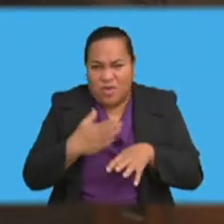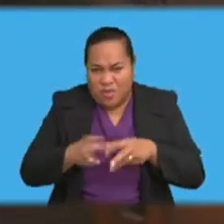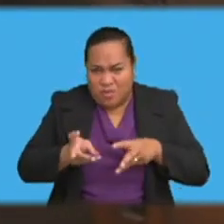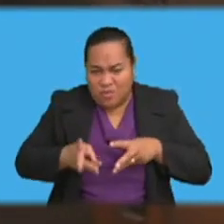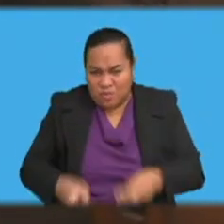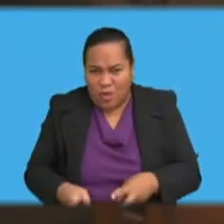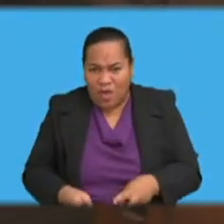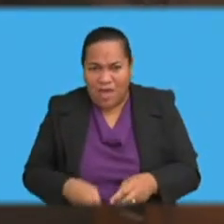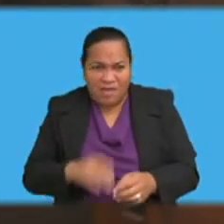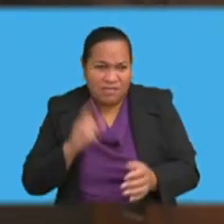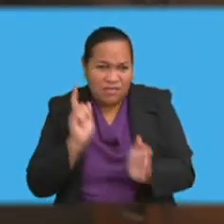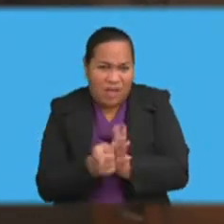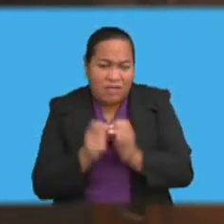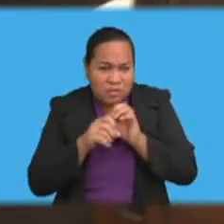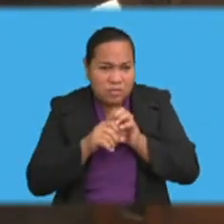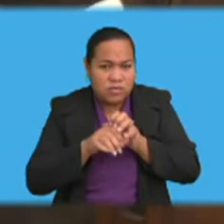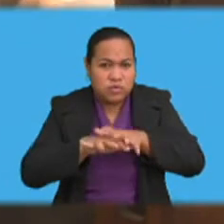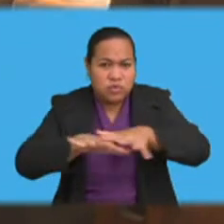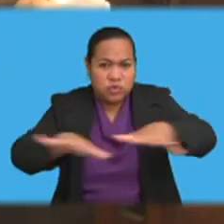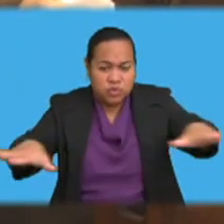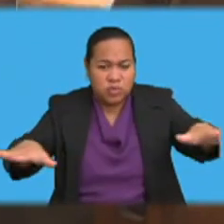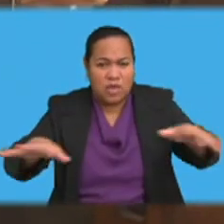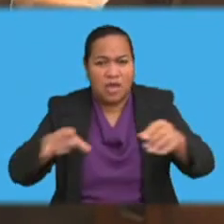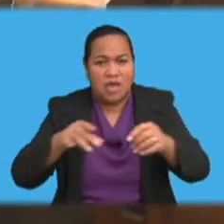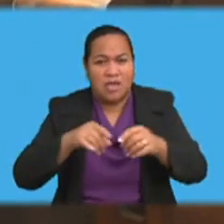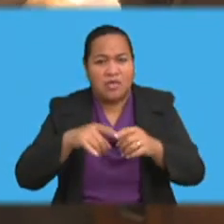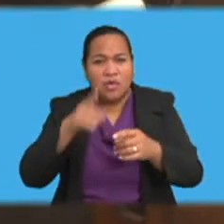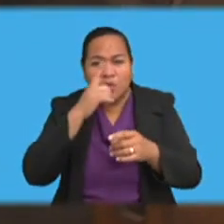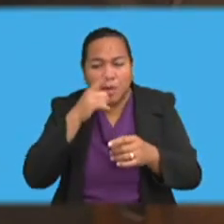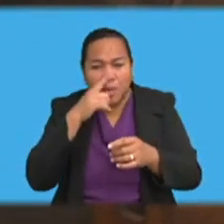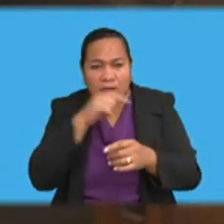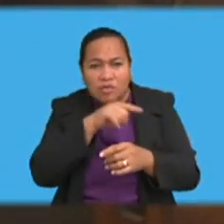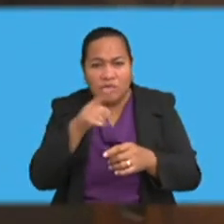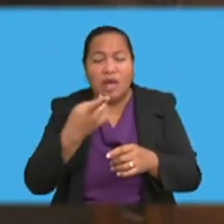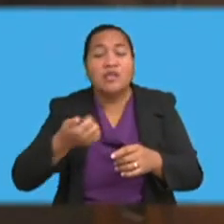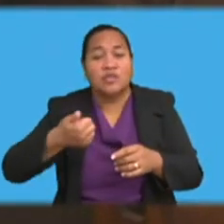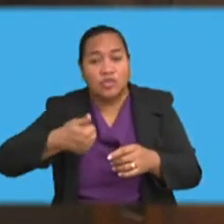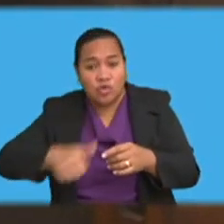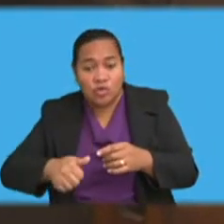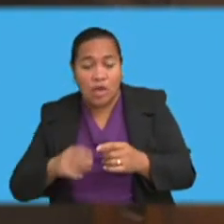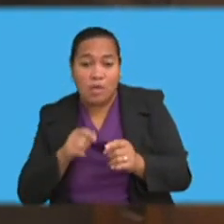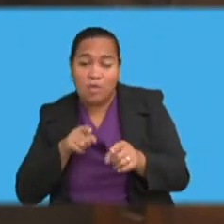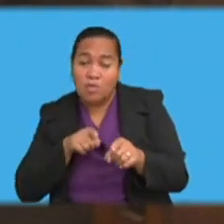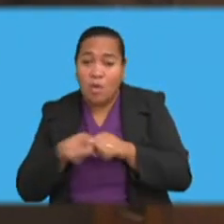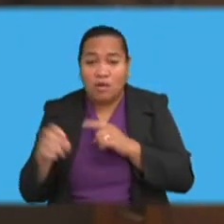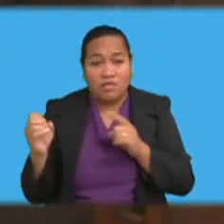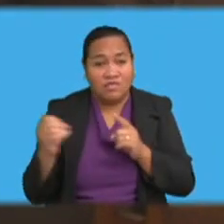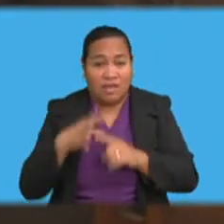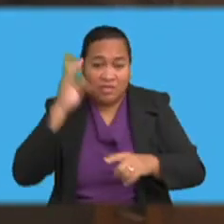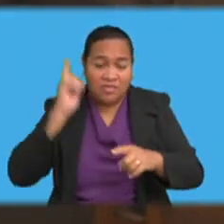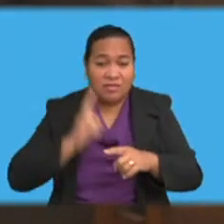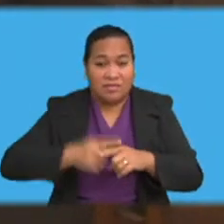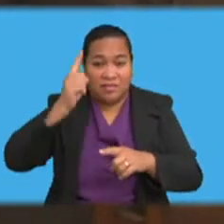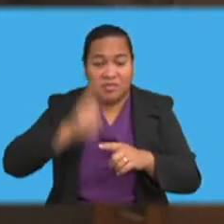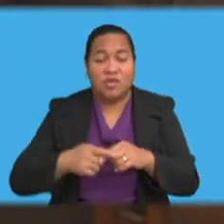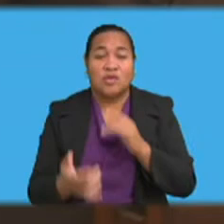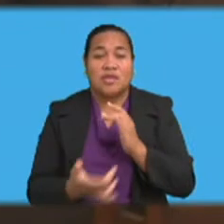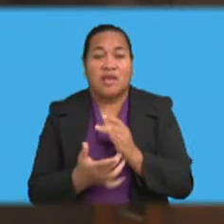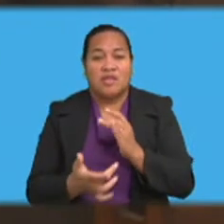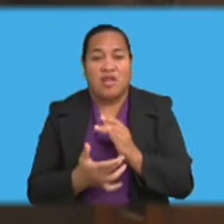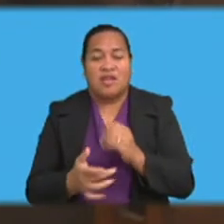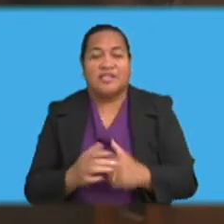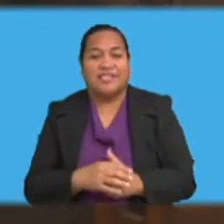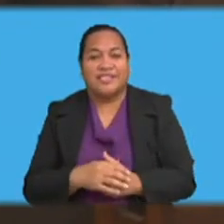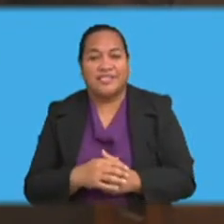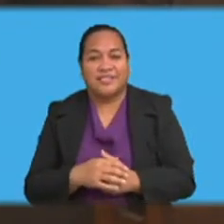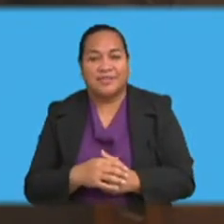broadcasting services to the people whilst utilizing the most efficient and environmentally sustainable technologies.